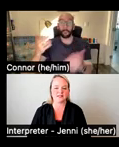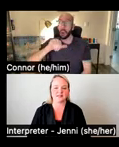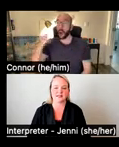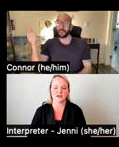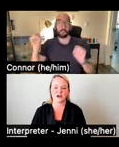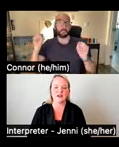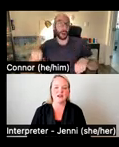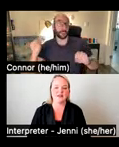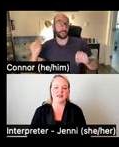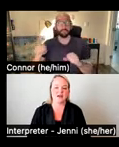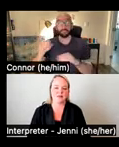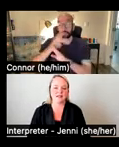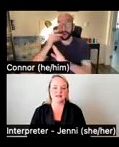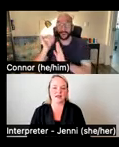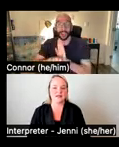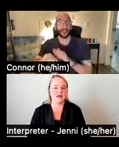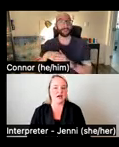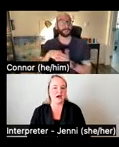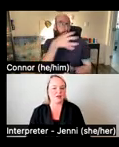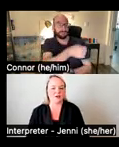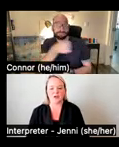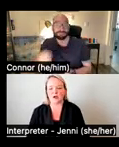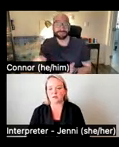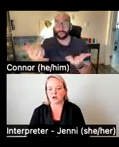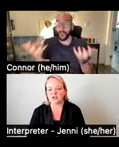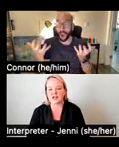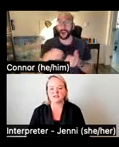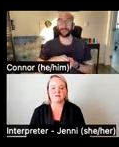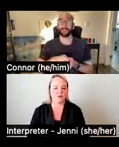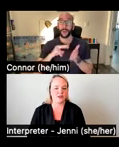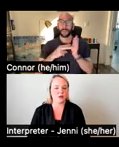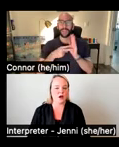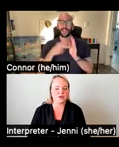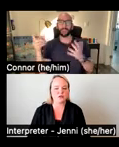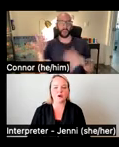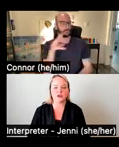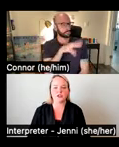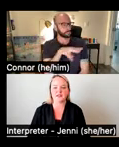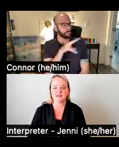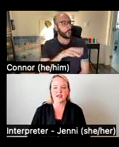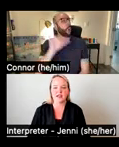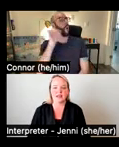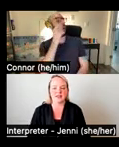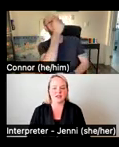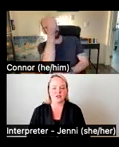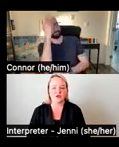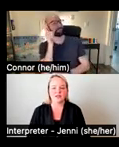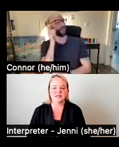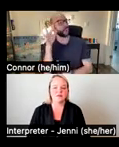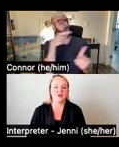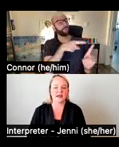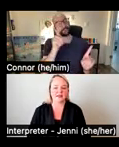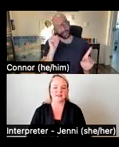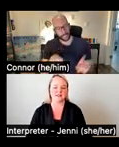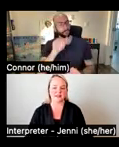your access needs are. And that means that other projects, if they bring you onto those projects, they can look and